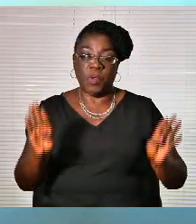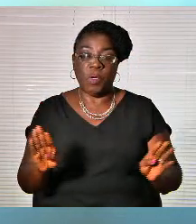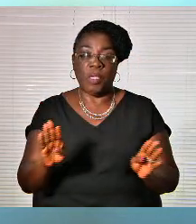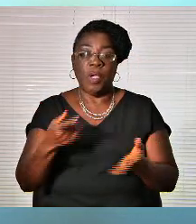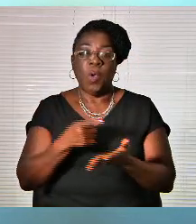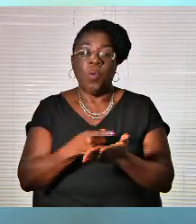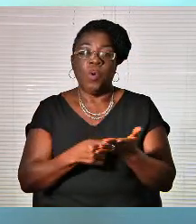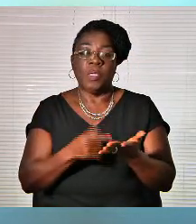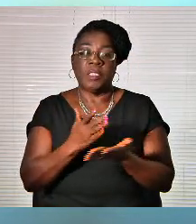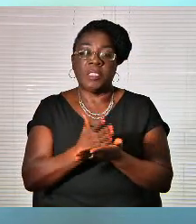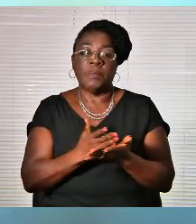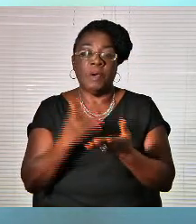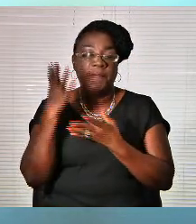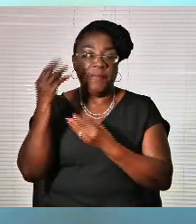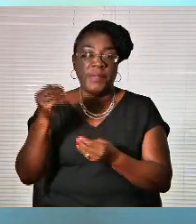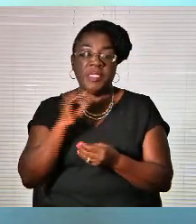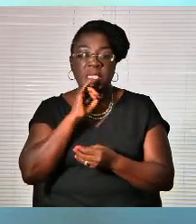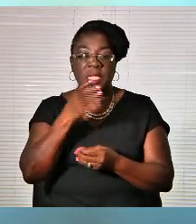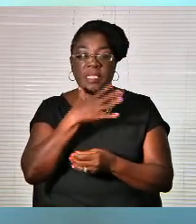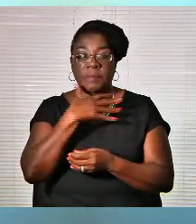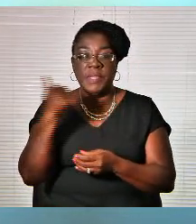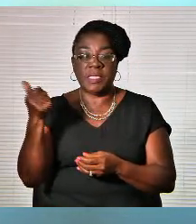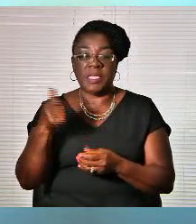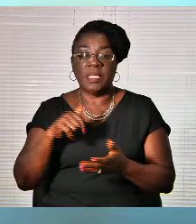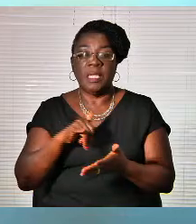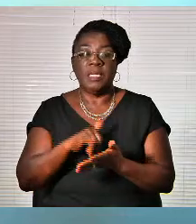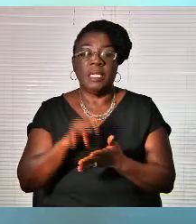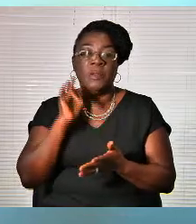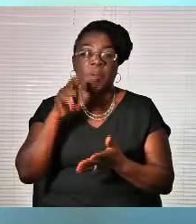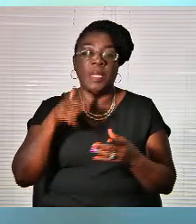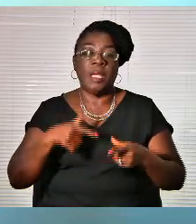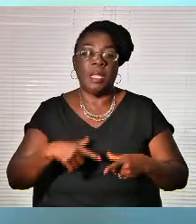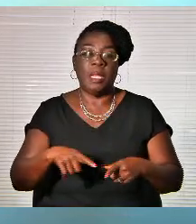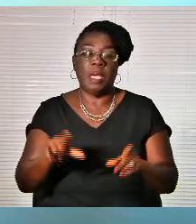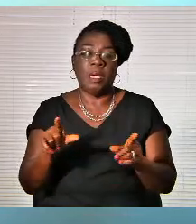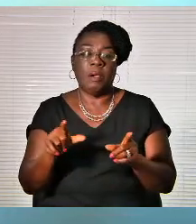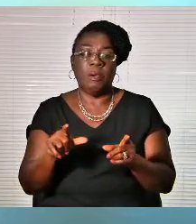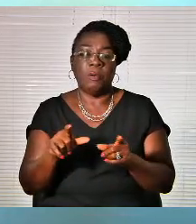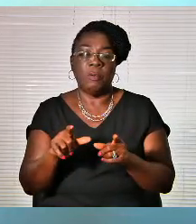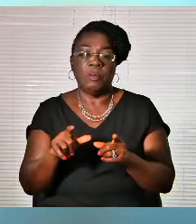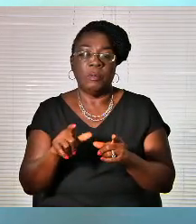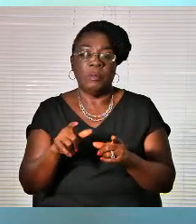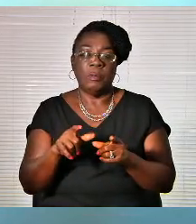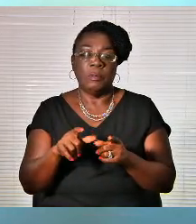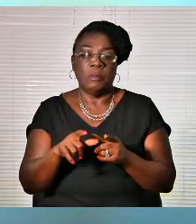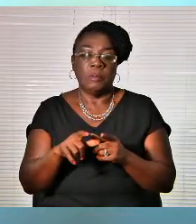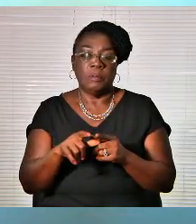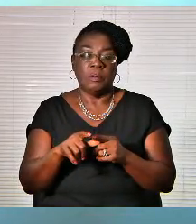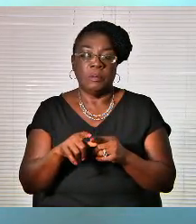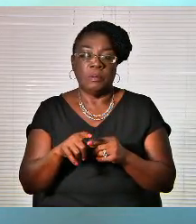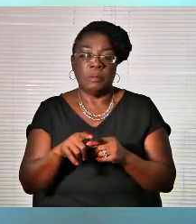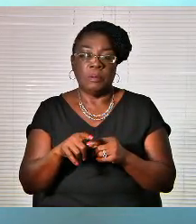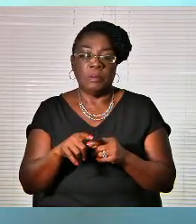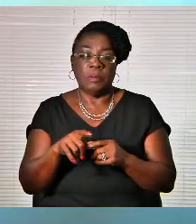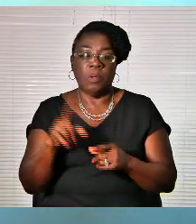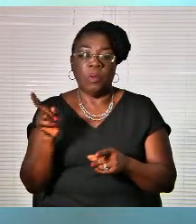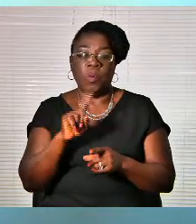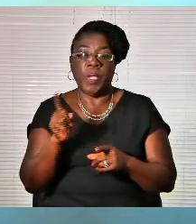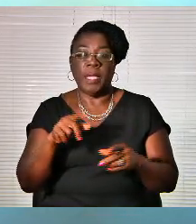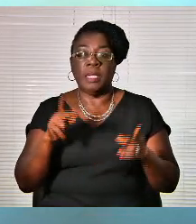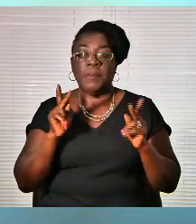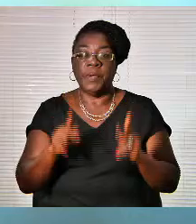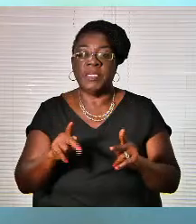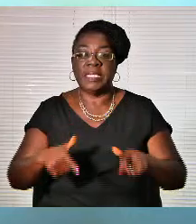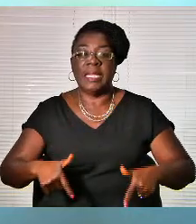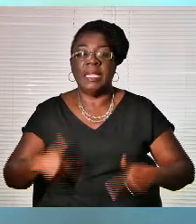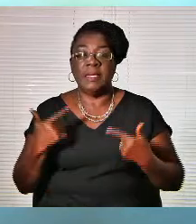would allow a case to be assigned to a particular location? Is it where the person lives, where the person is infected, where they intend to reside